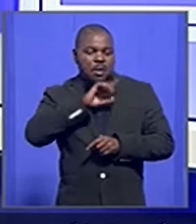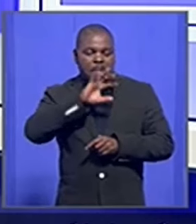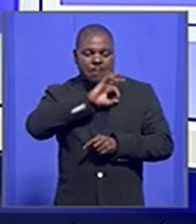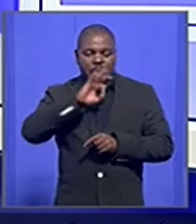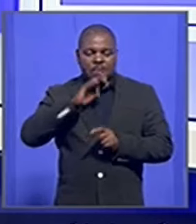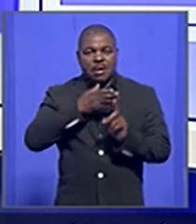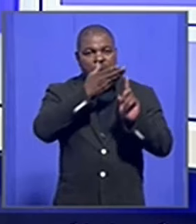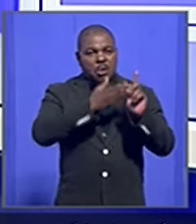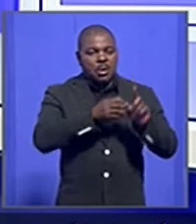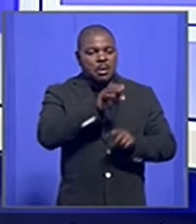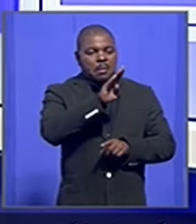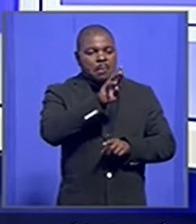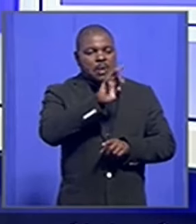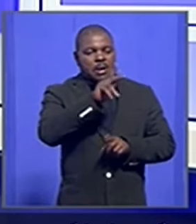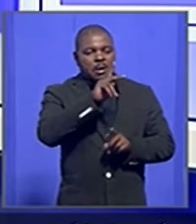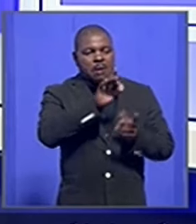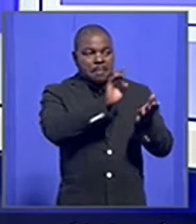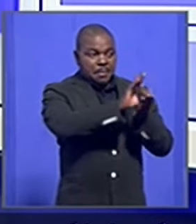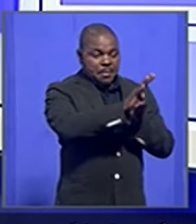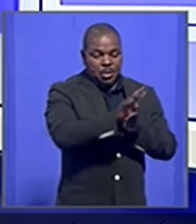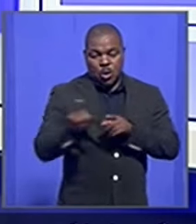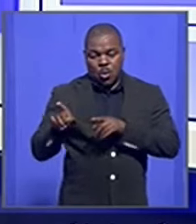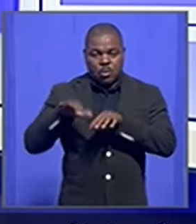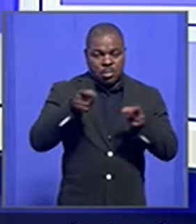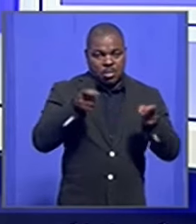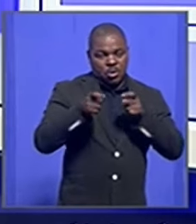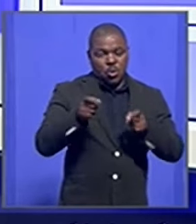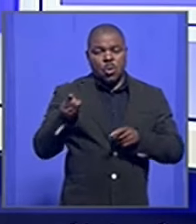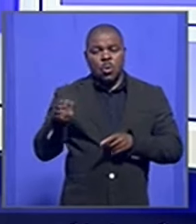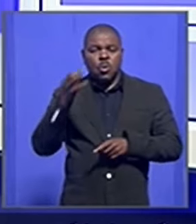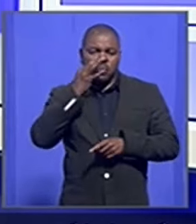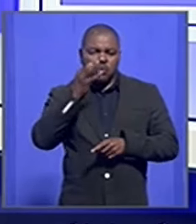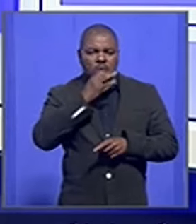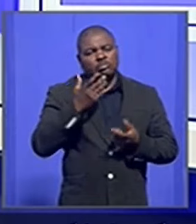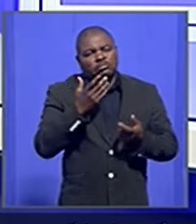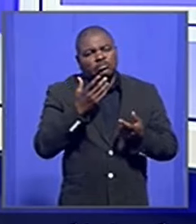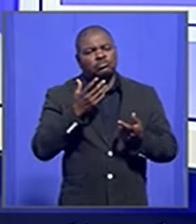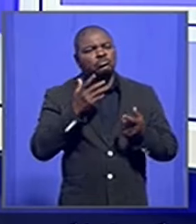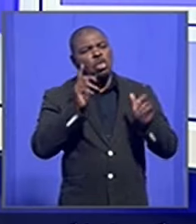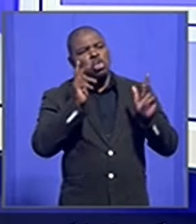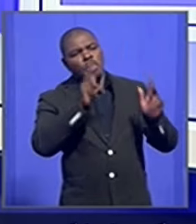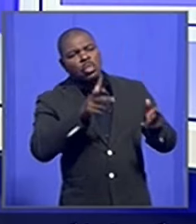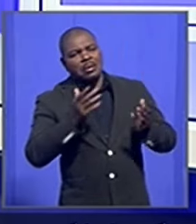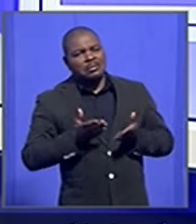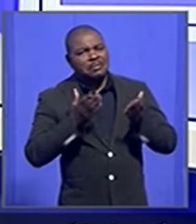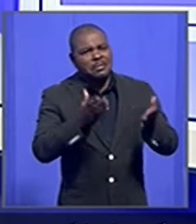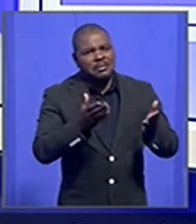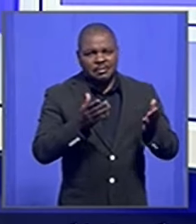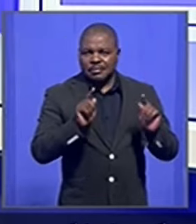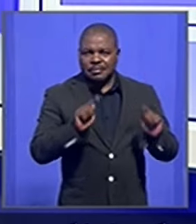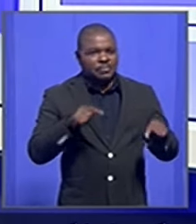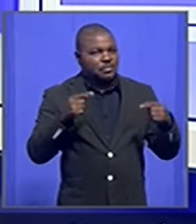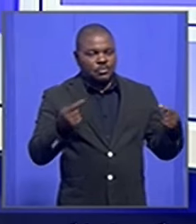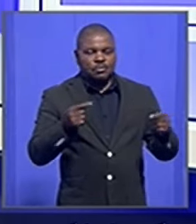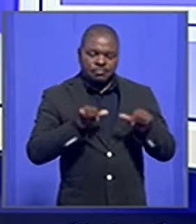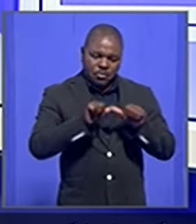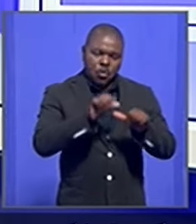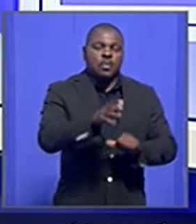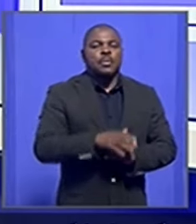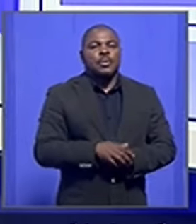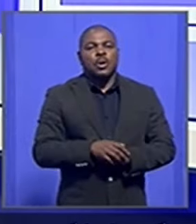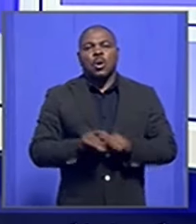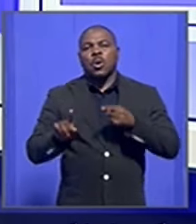meyara Celia Brink a re thebolelo ya ditirelo e ka se kganediwe ke lolea le le tlogetsweng ke go belesediwa ga ga Brink. O